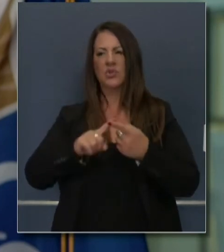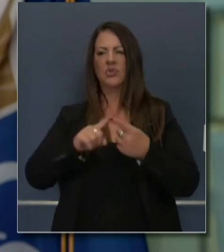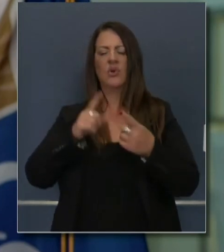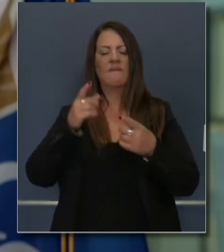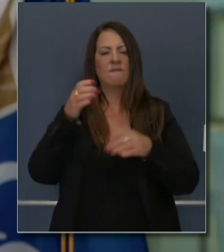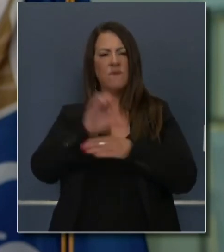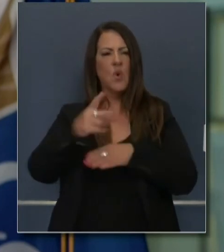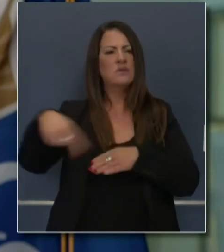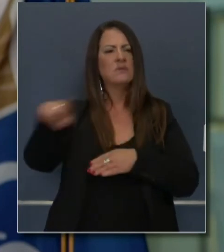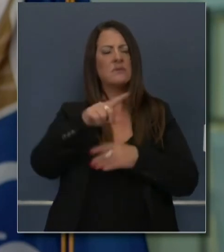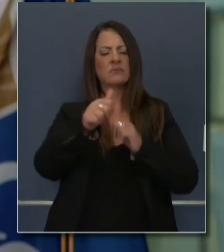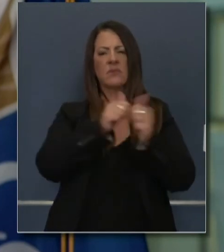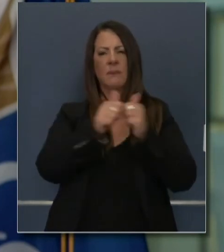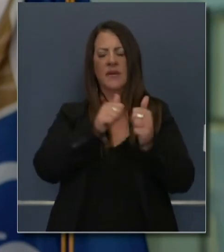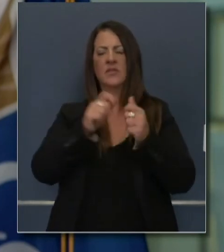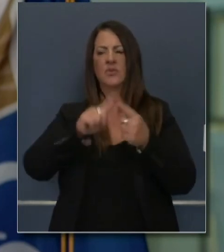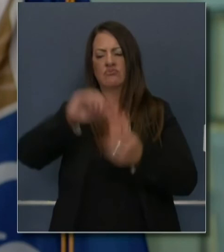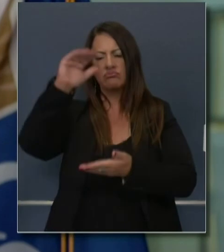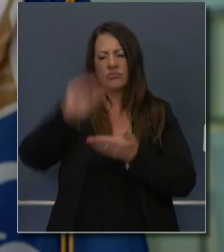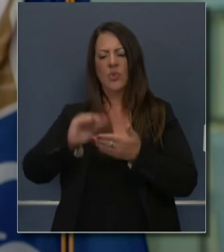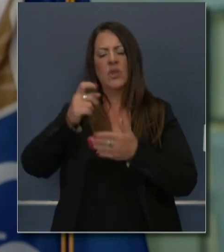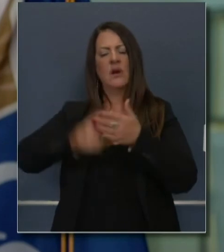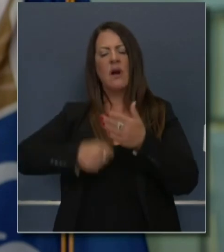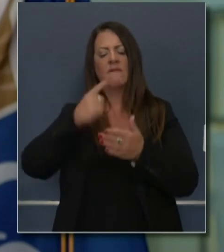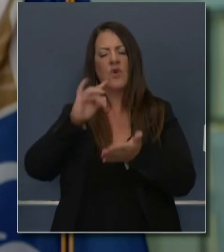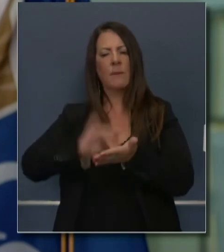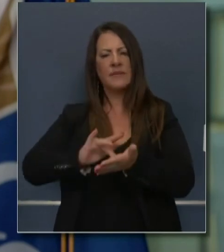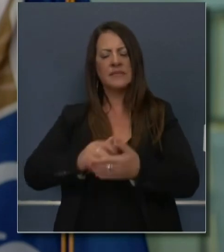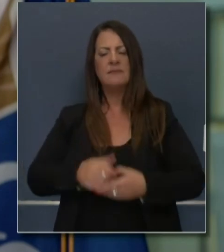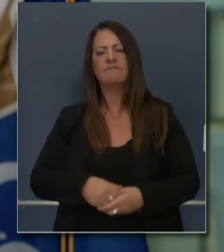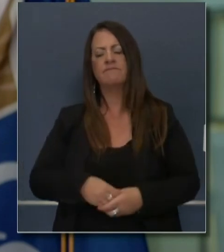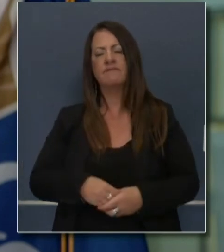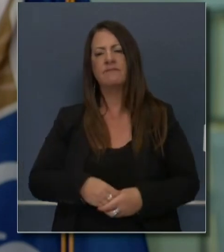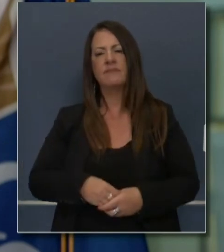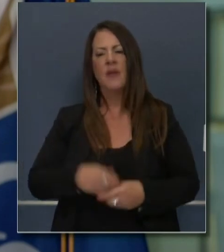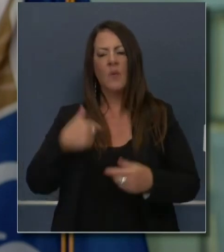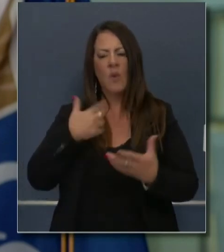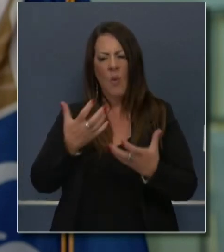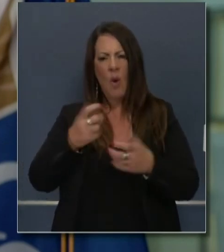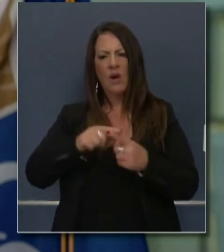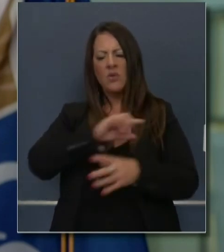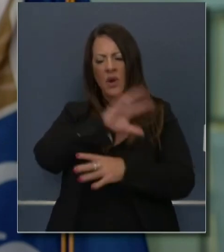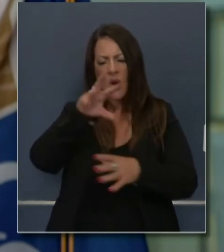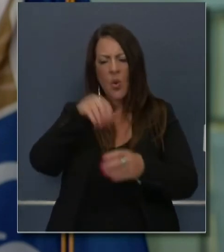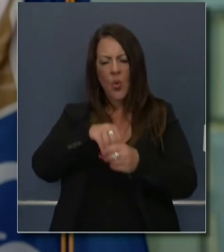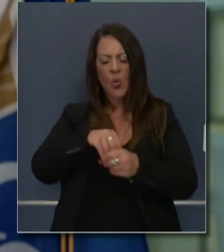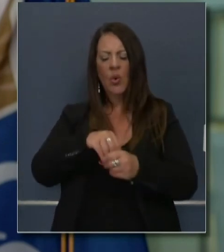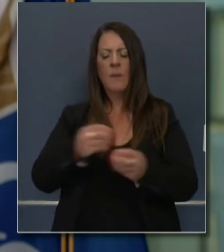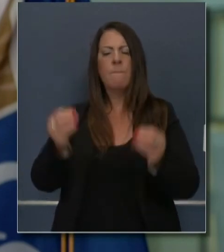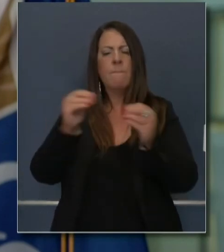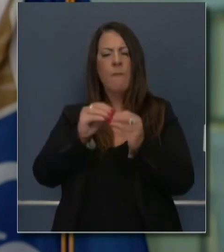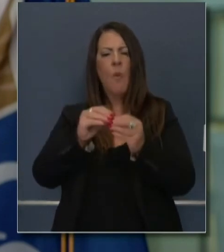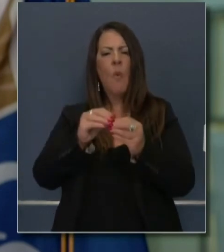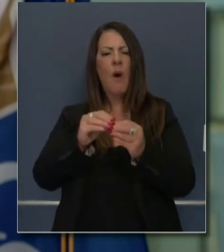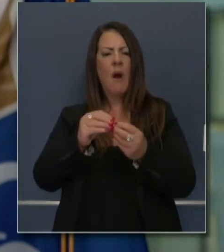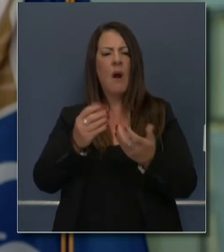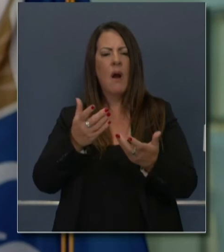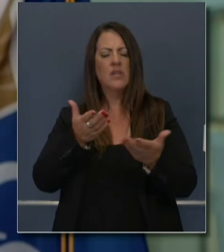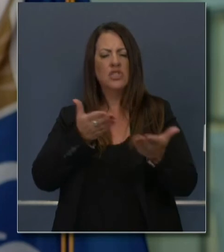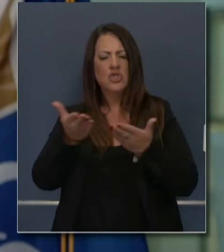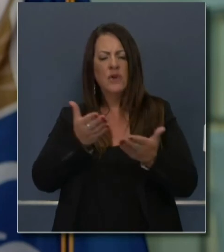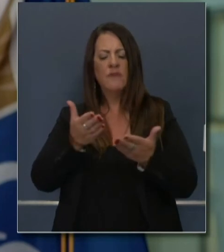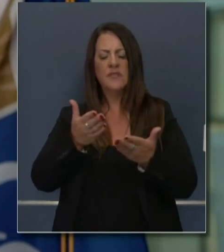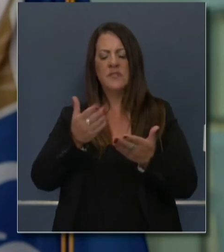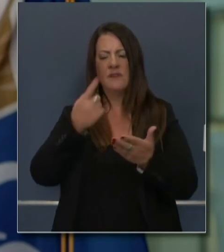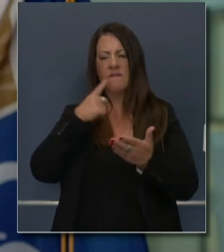individuals, as well as continue to expand our coverage, including deepen subsidies to the middle class, which are